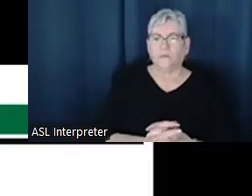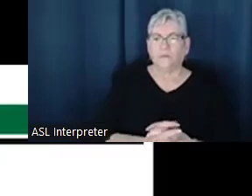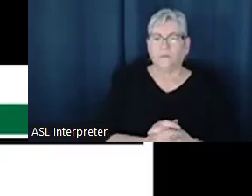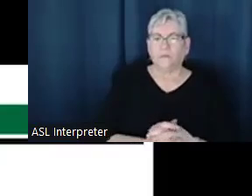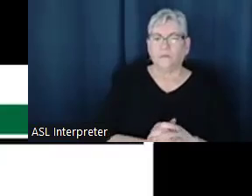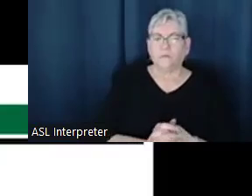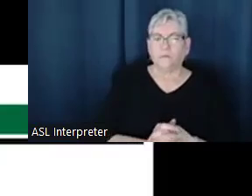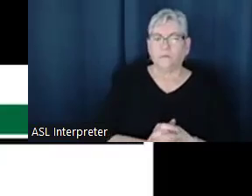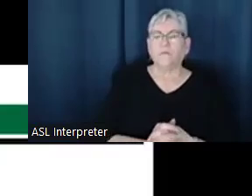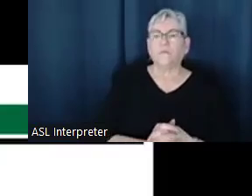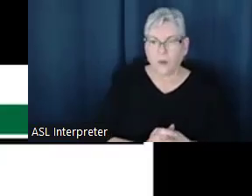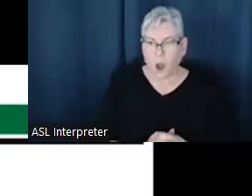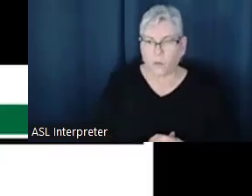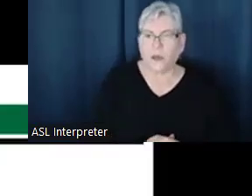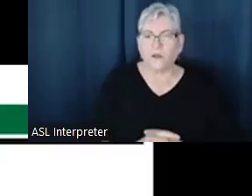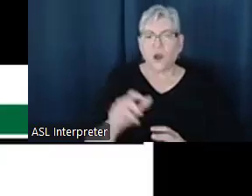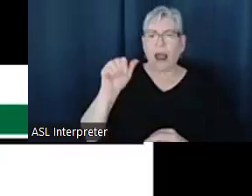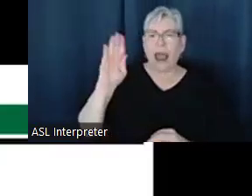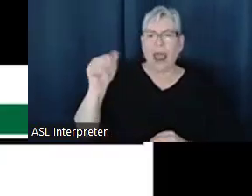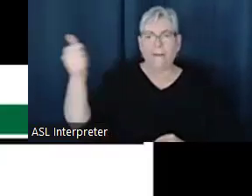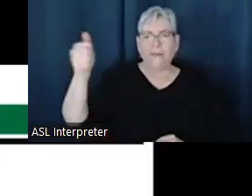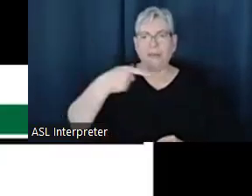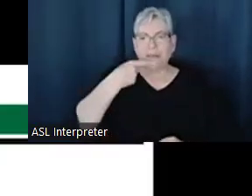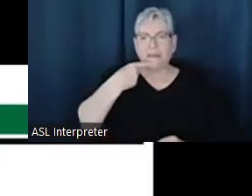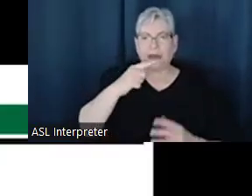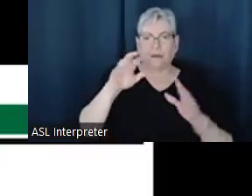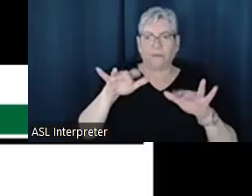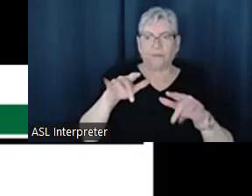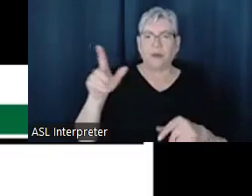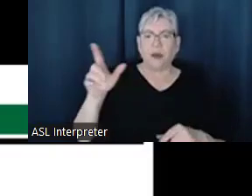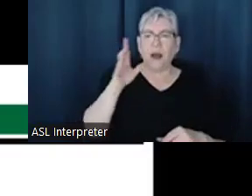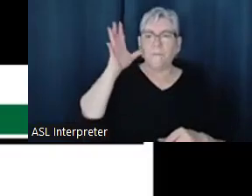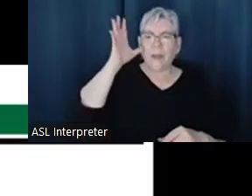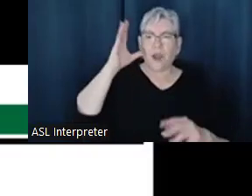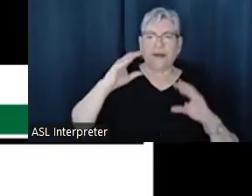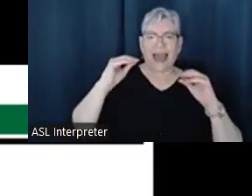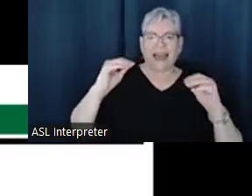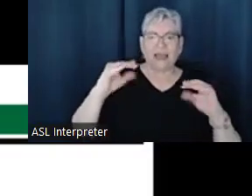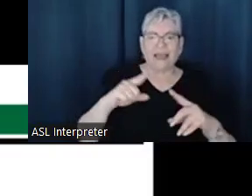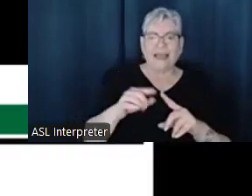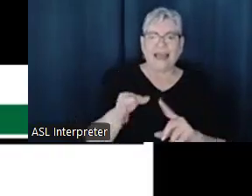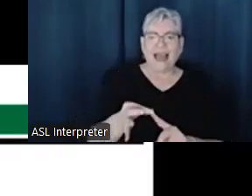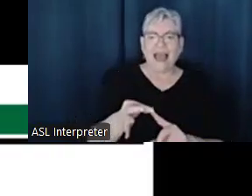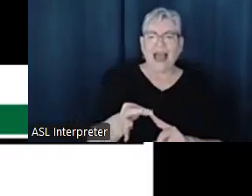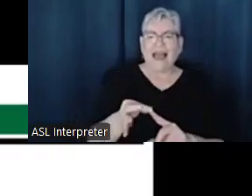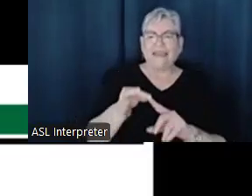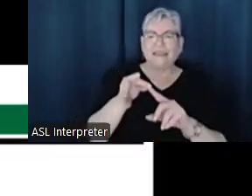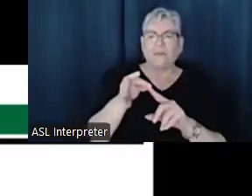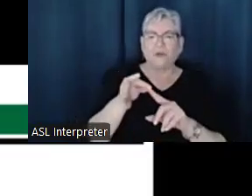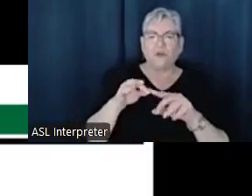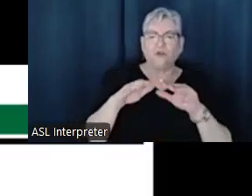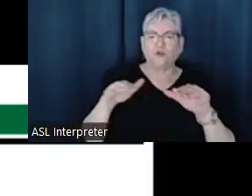Okay, Amy says that she is a parent educator at Exceptional Children's Assistance Center in North Carolina,